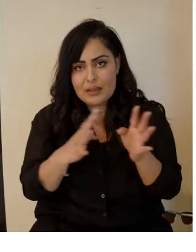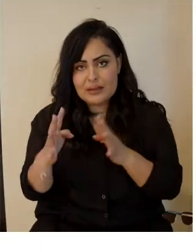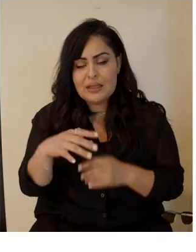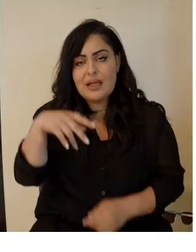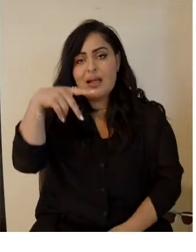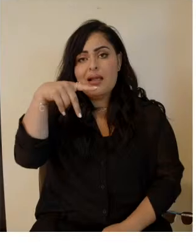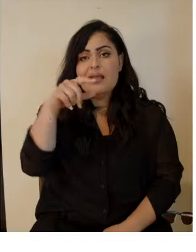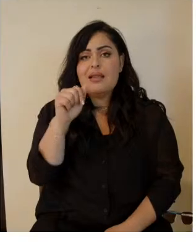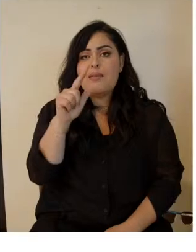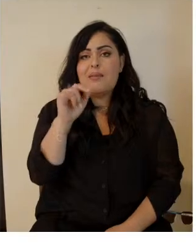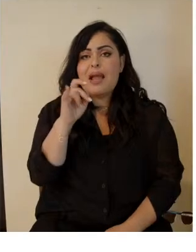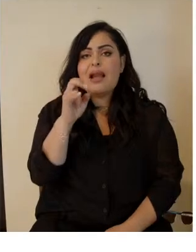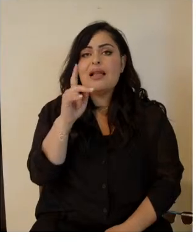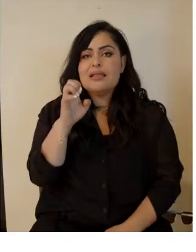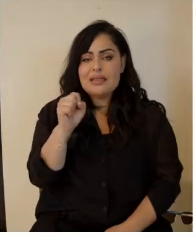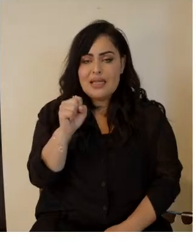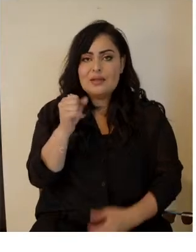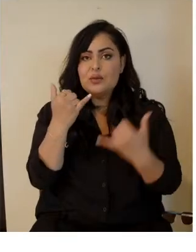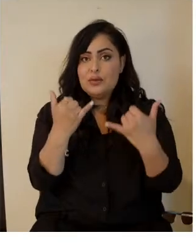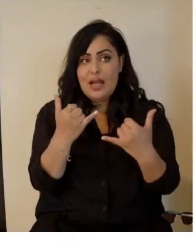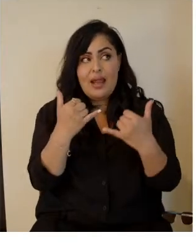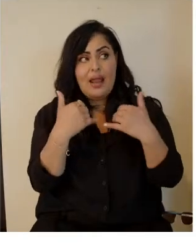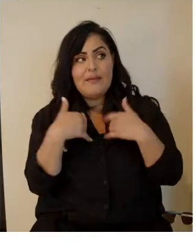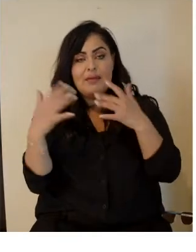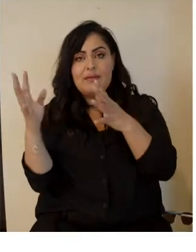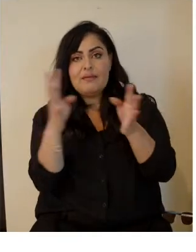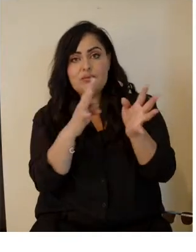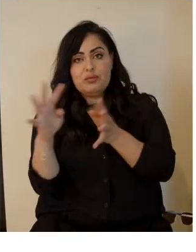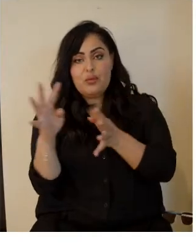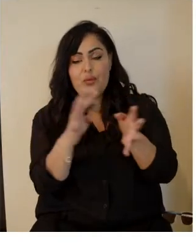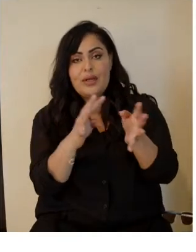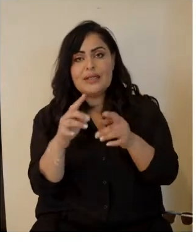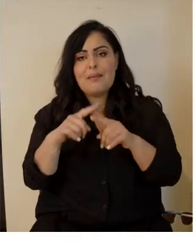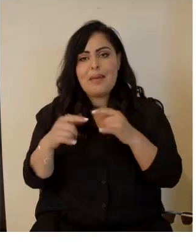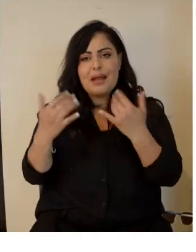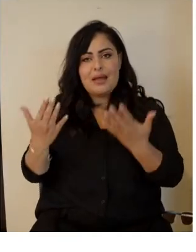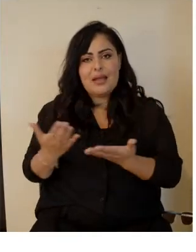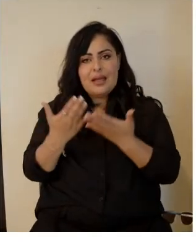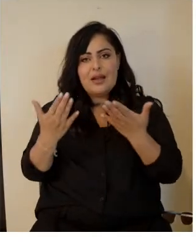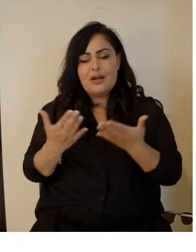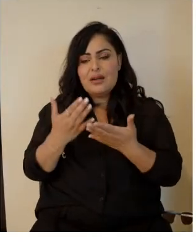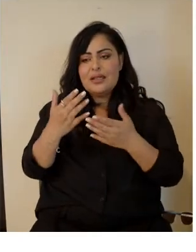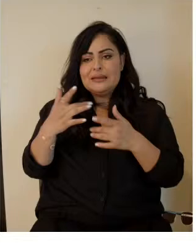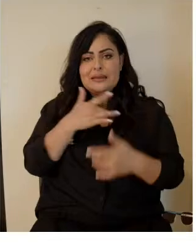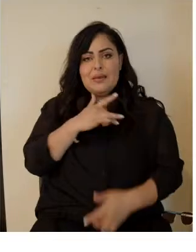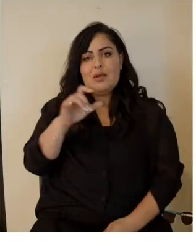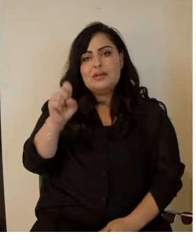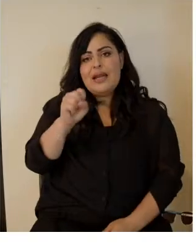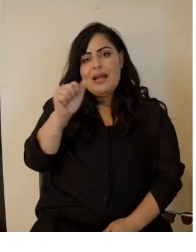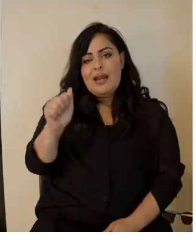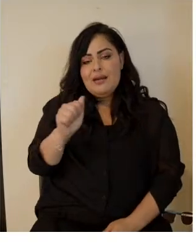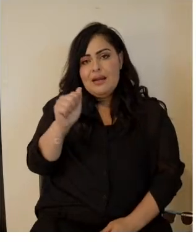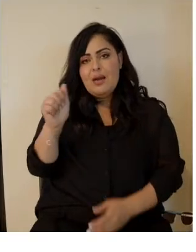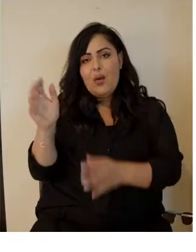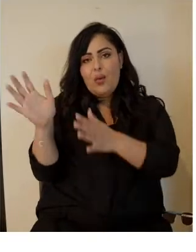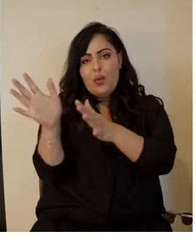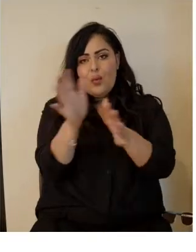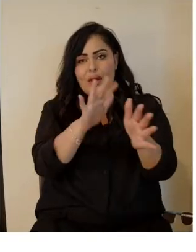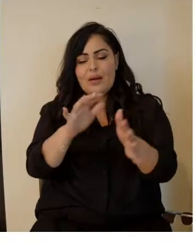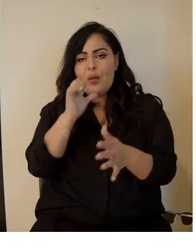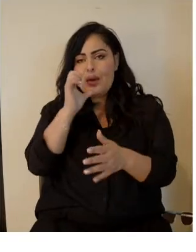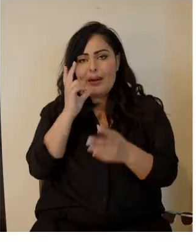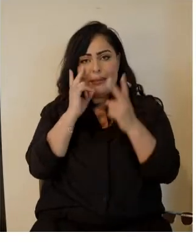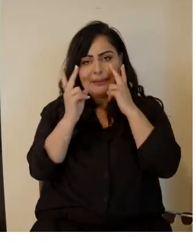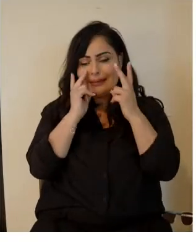Palisades this morning was under the wind influence. We're kind of in a shadow here, and during a typical Santa Ana event, we don't normally see significant